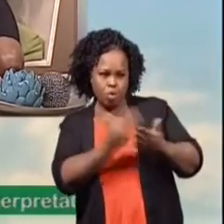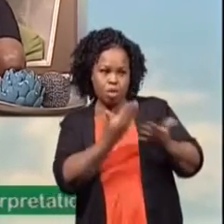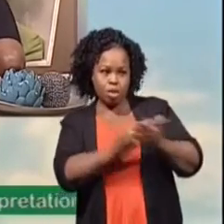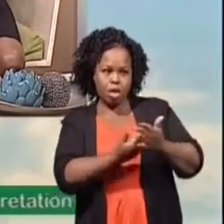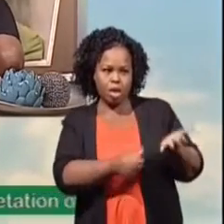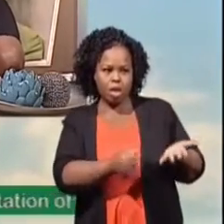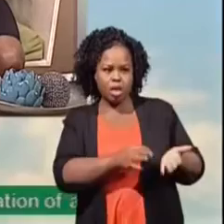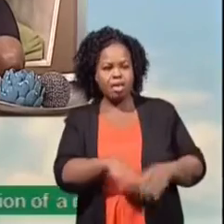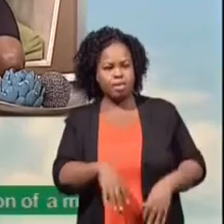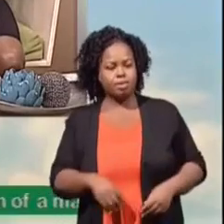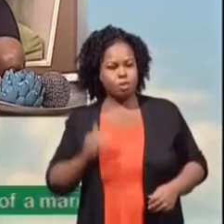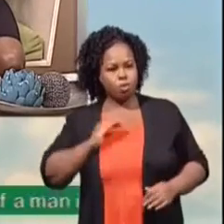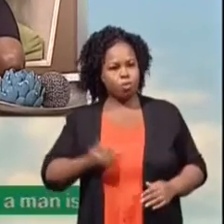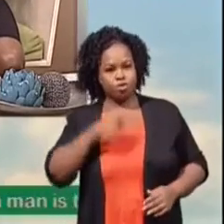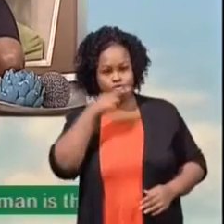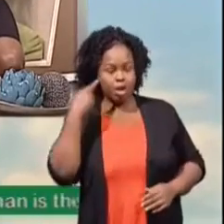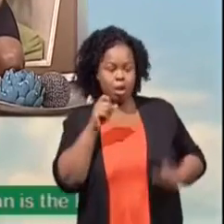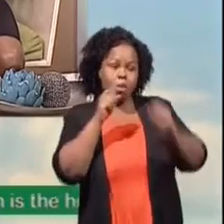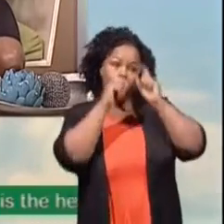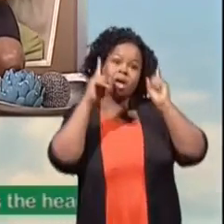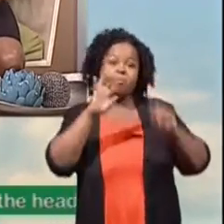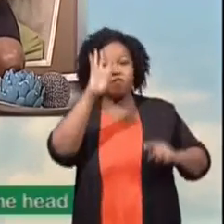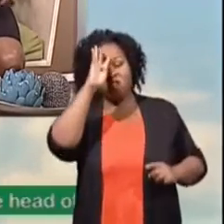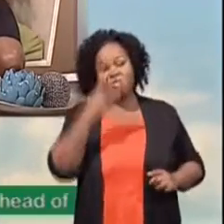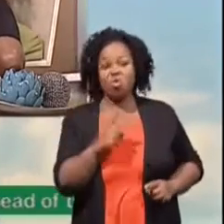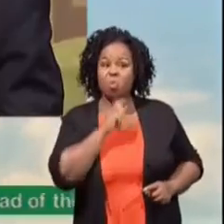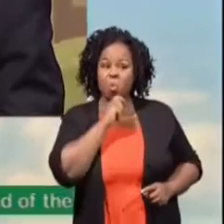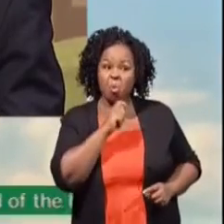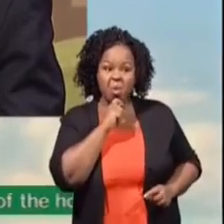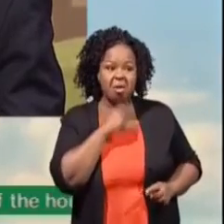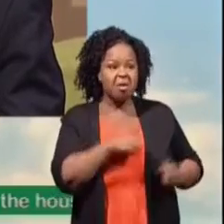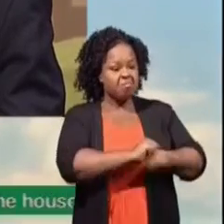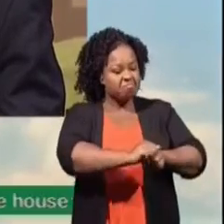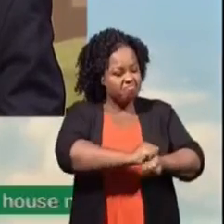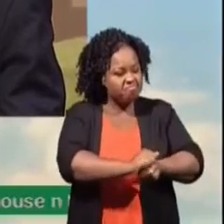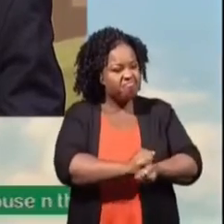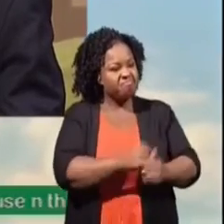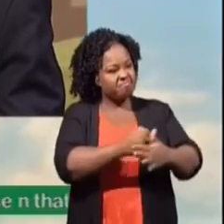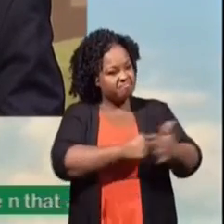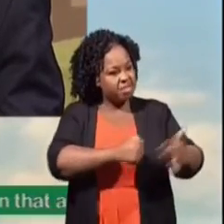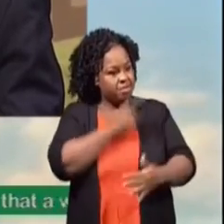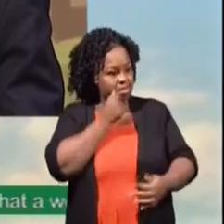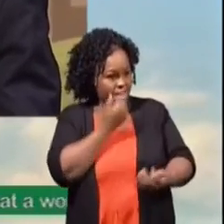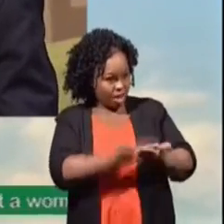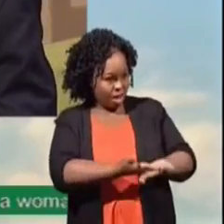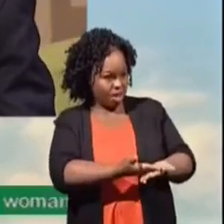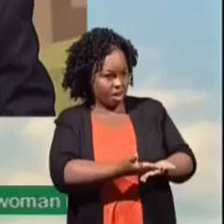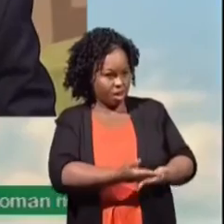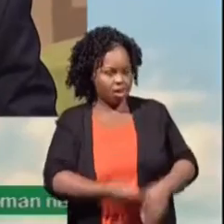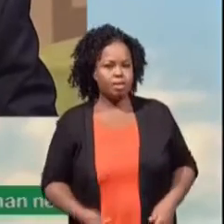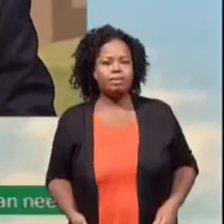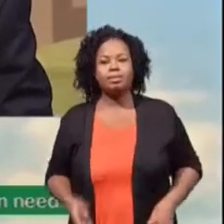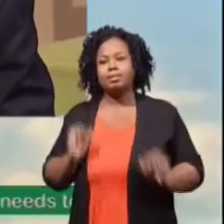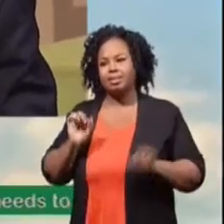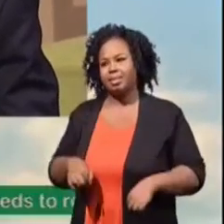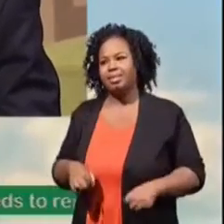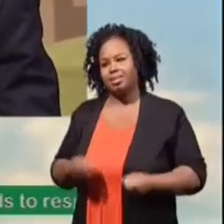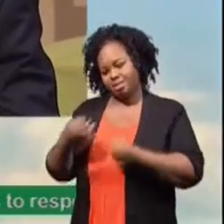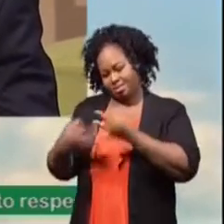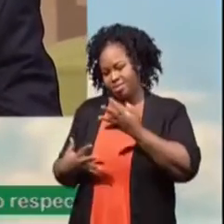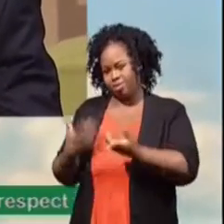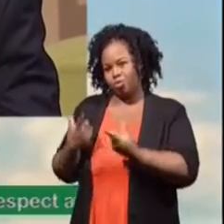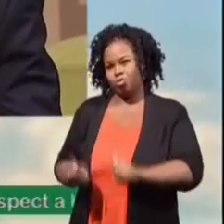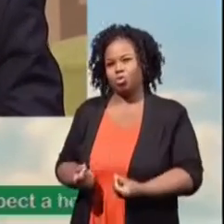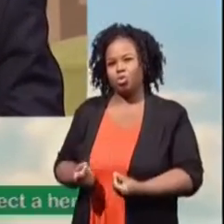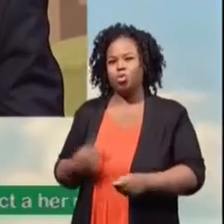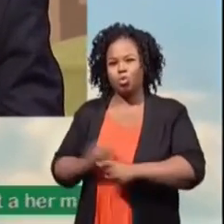re gona re bona gore o tlo ke mosadi o tlo tsoga ka fo o tlo gona tlhatswa wa sene o tlo gona opela monna ha ena. And how